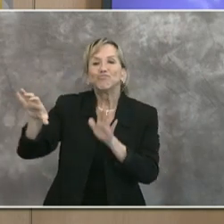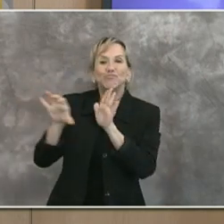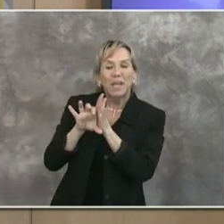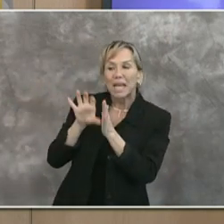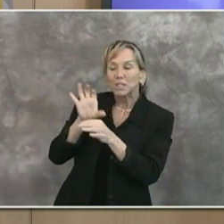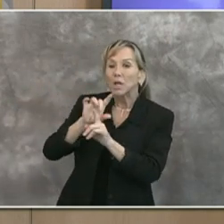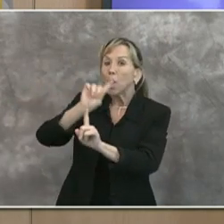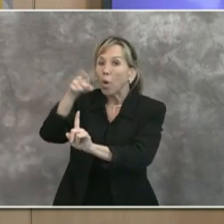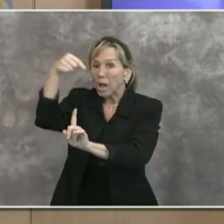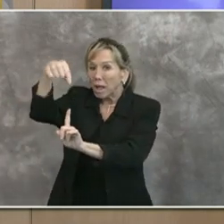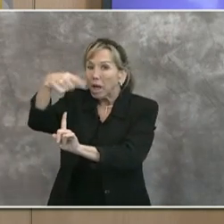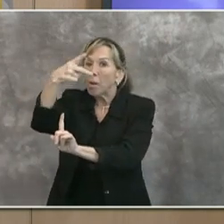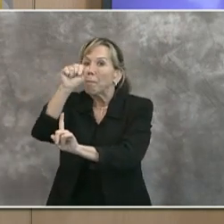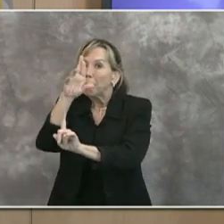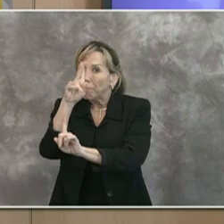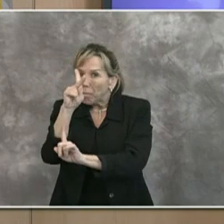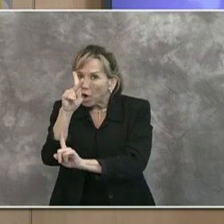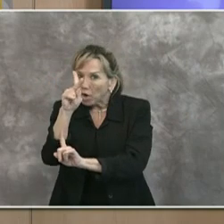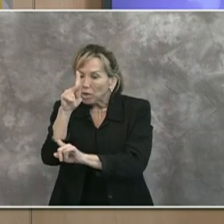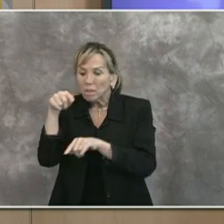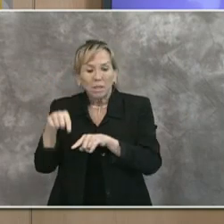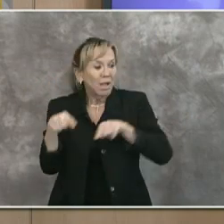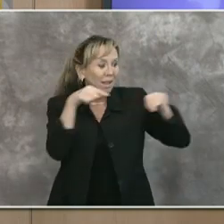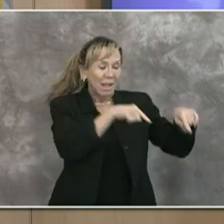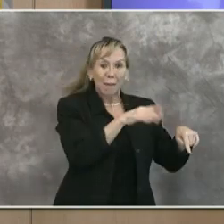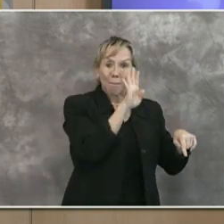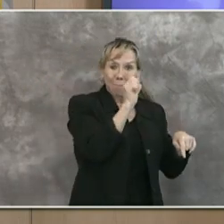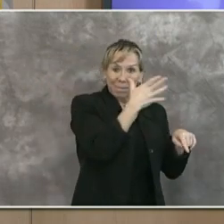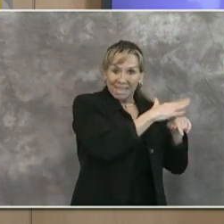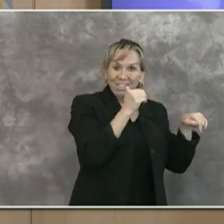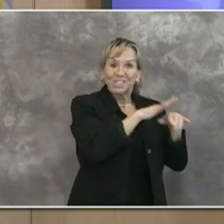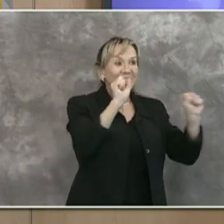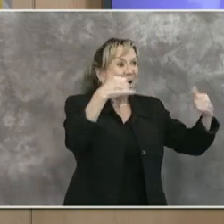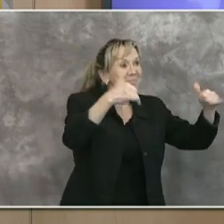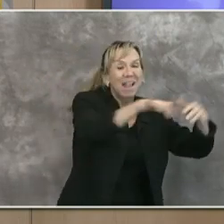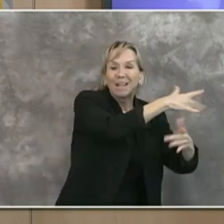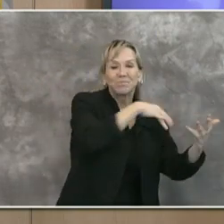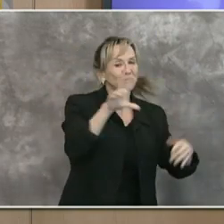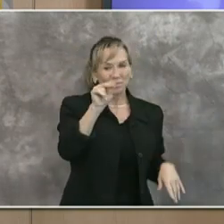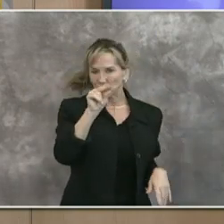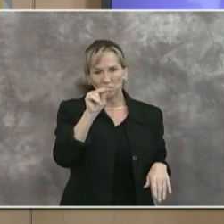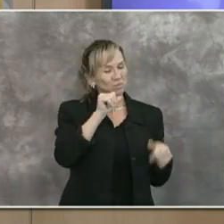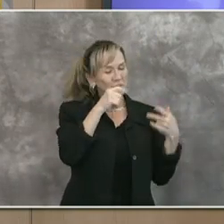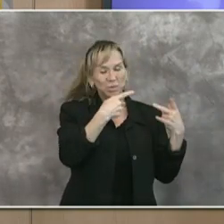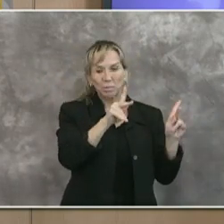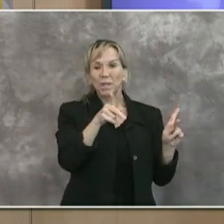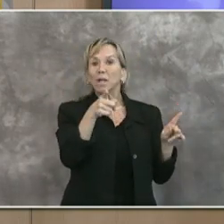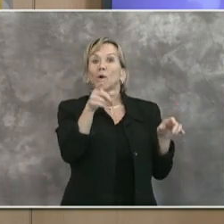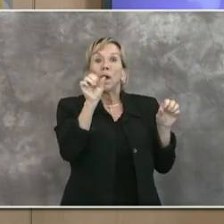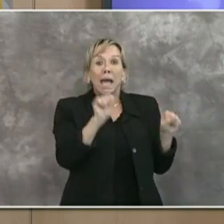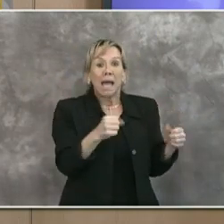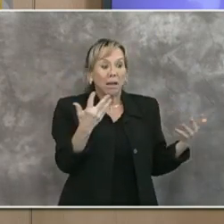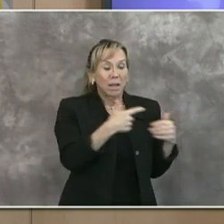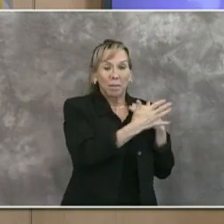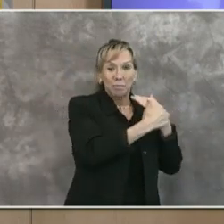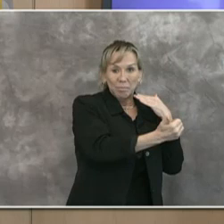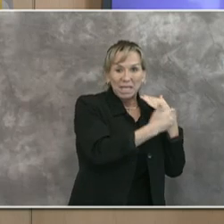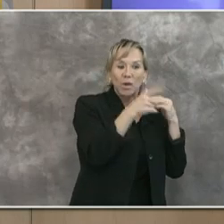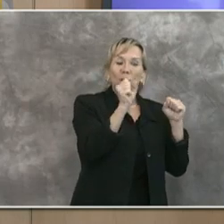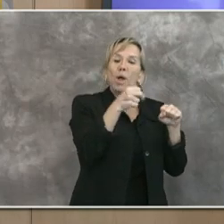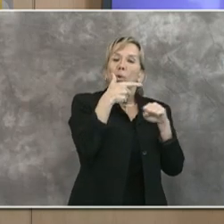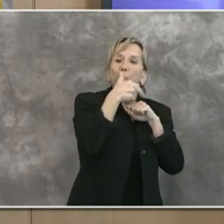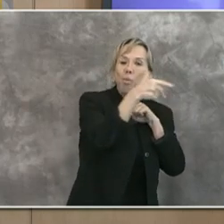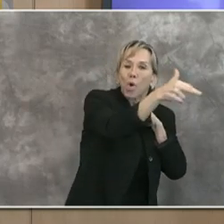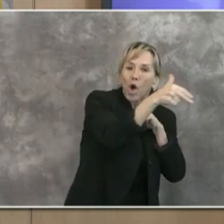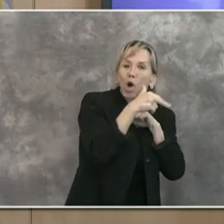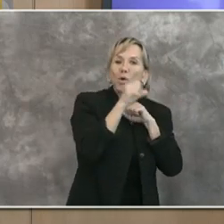our parks. Those activities are still not allowed at our beaches. At our beaches, you can walk, you can run, you can move in a single direction.